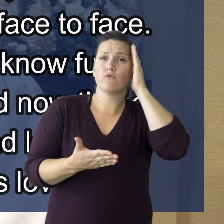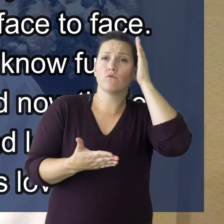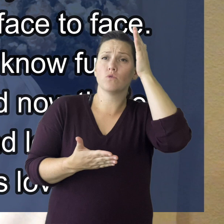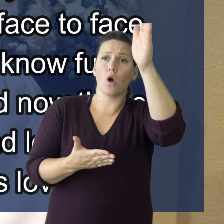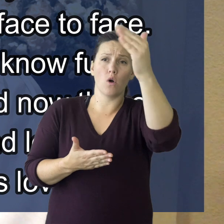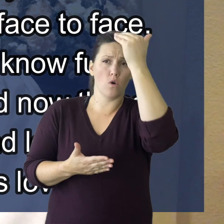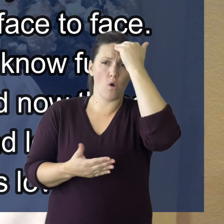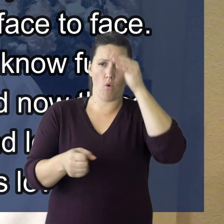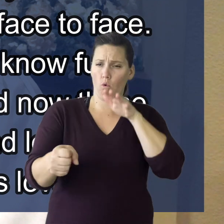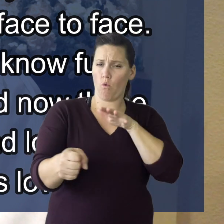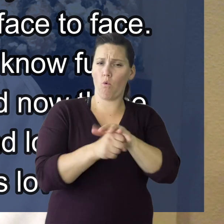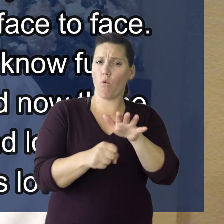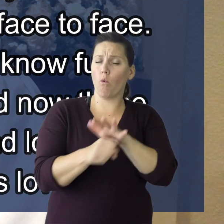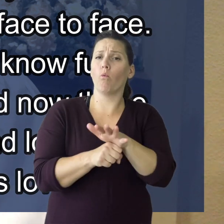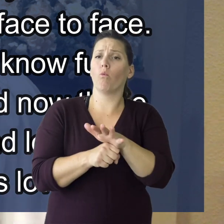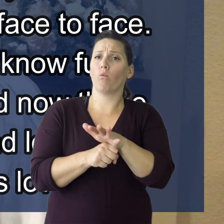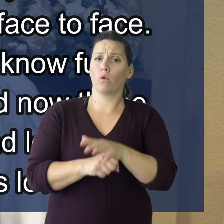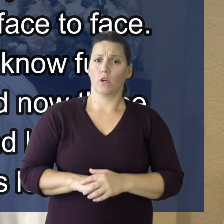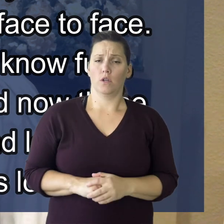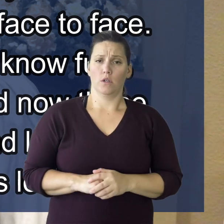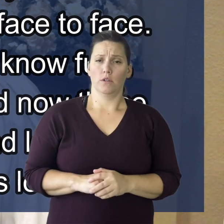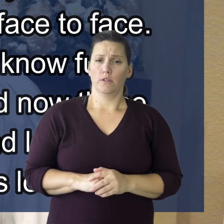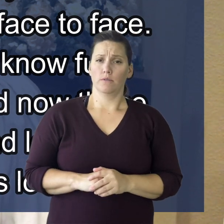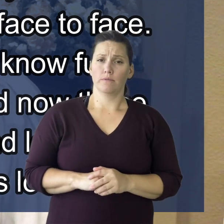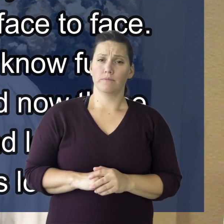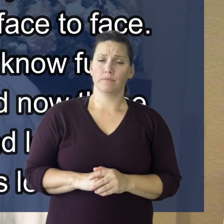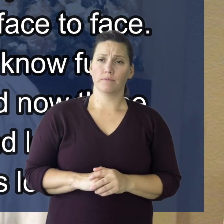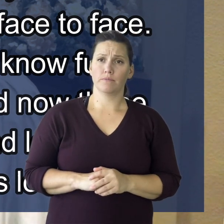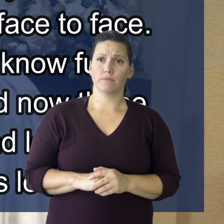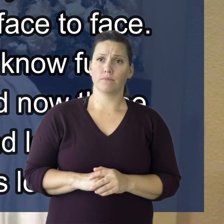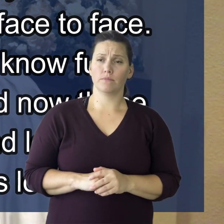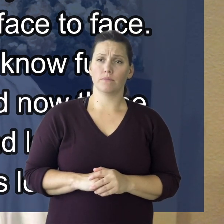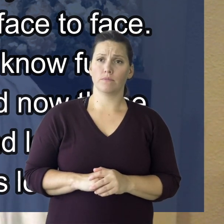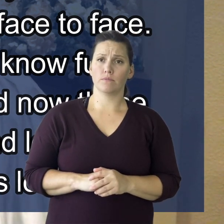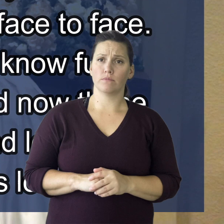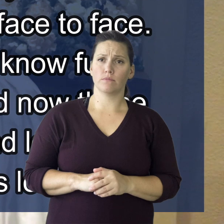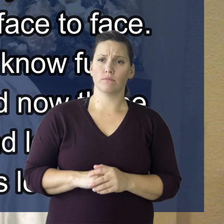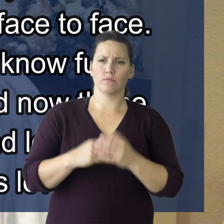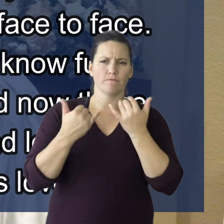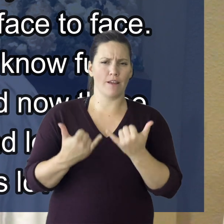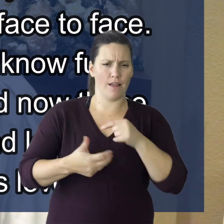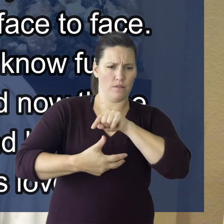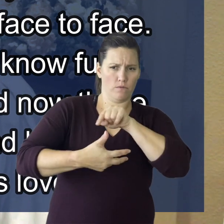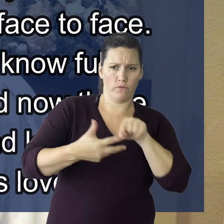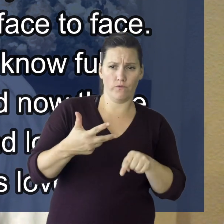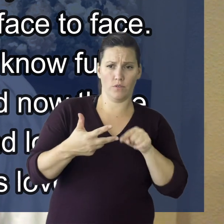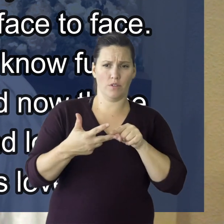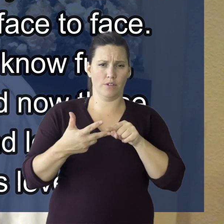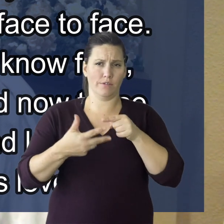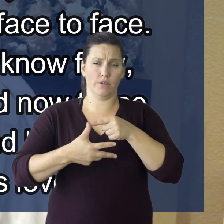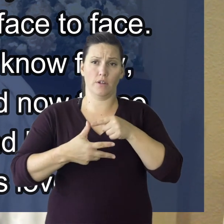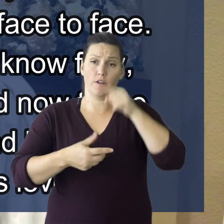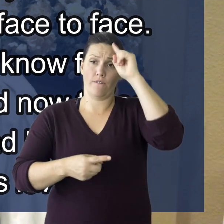shall know fully, even as I am fully known. But now these three remain,